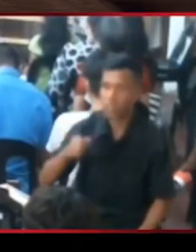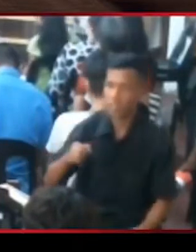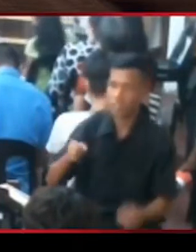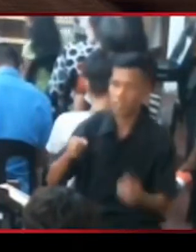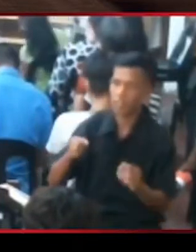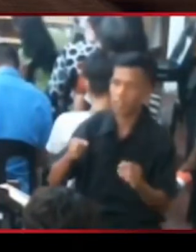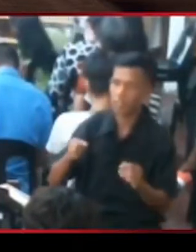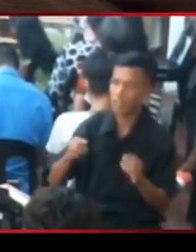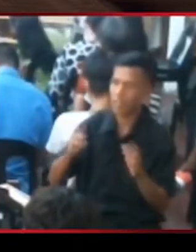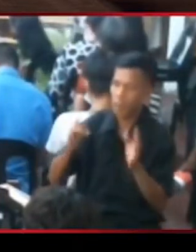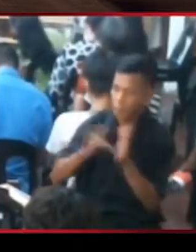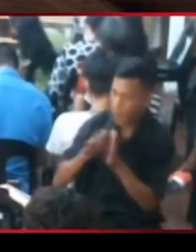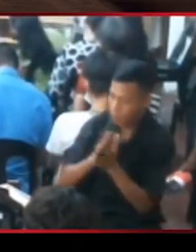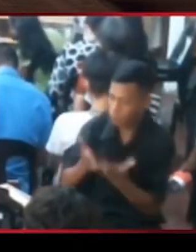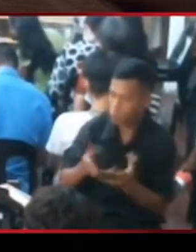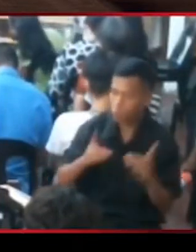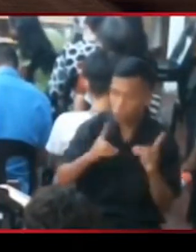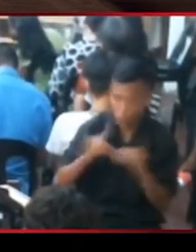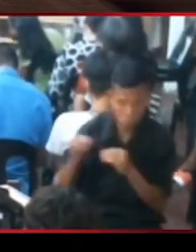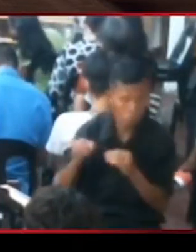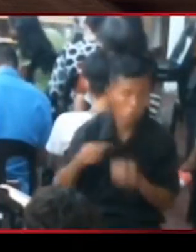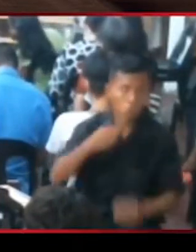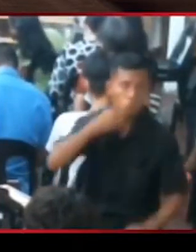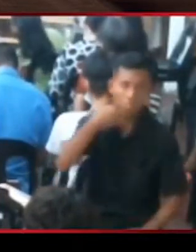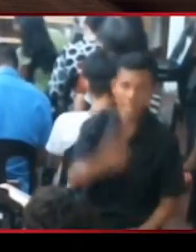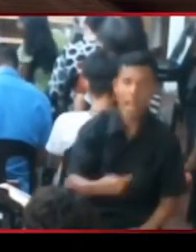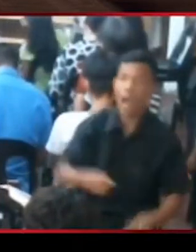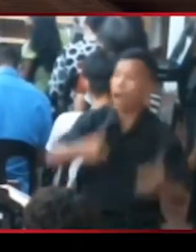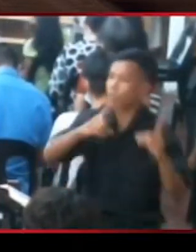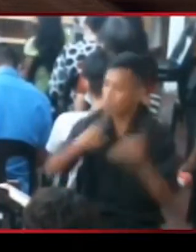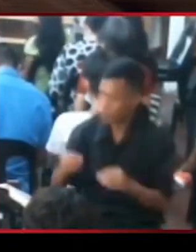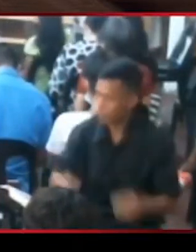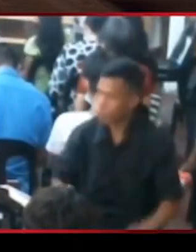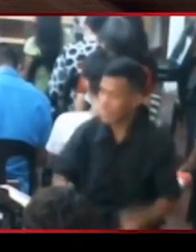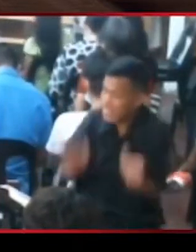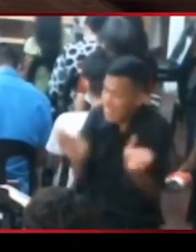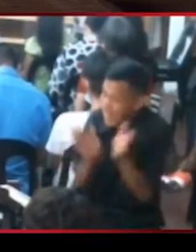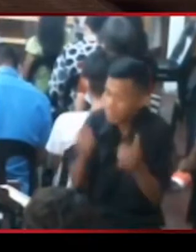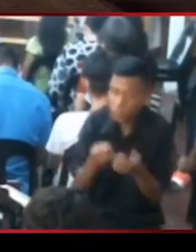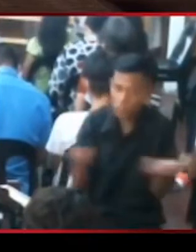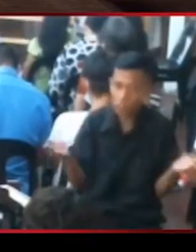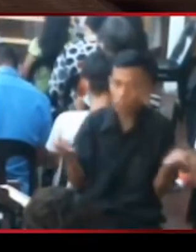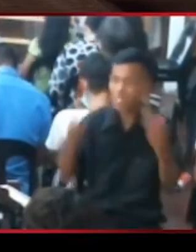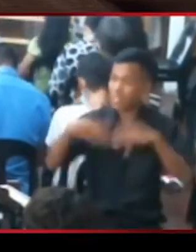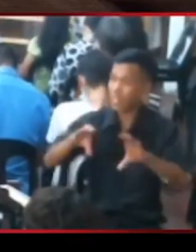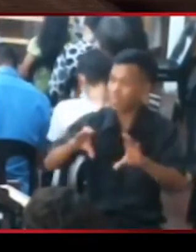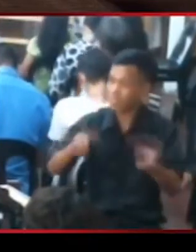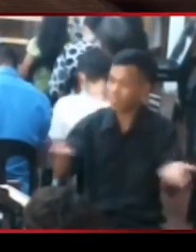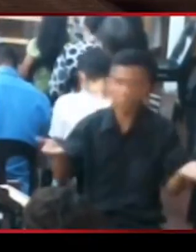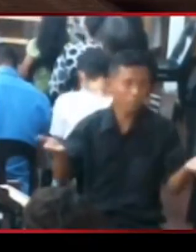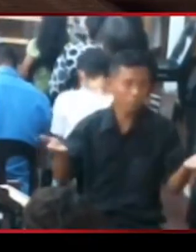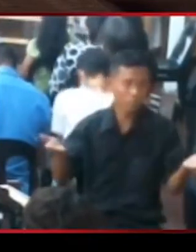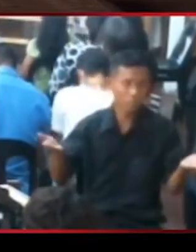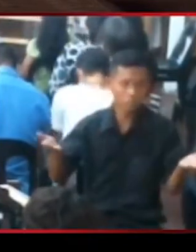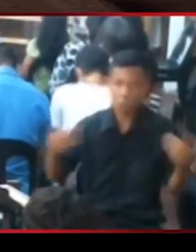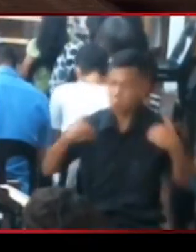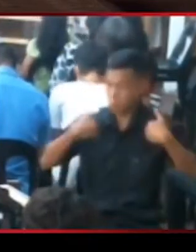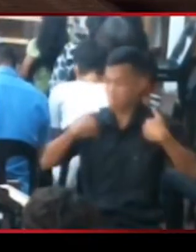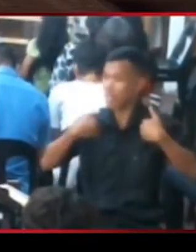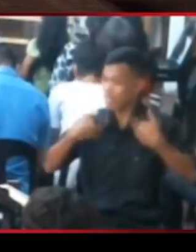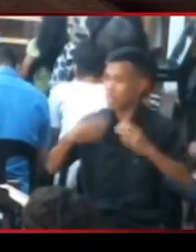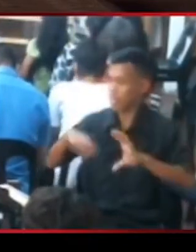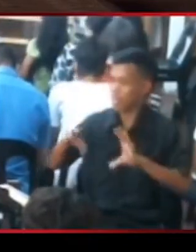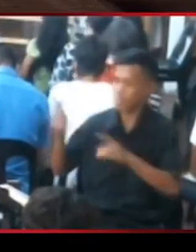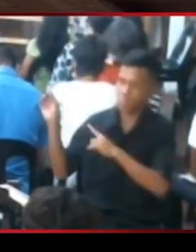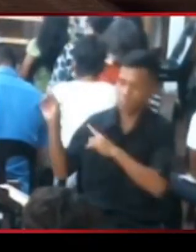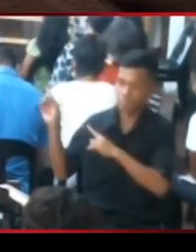deed. Doesn't that challenge you? It challenges me. It challenges me because I know that